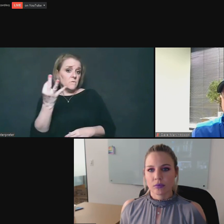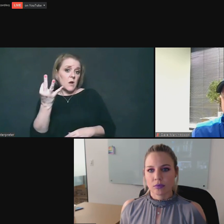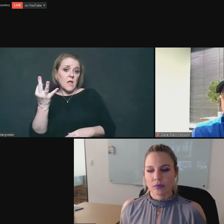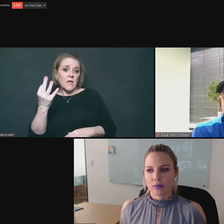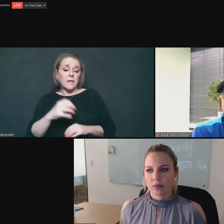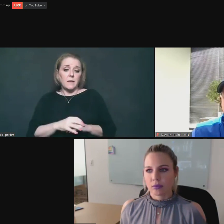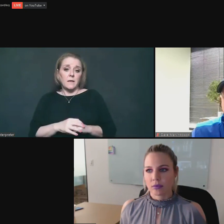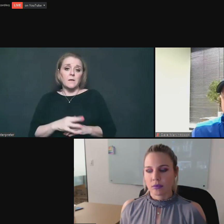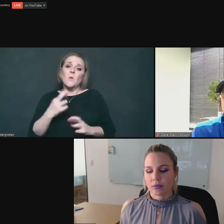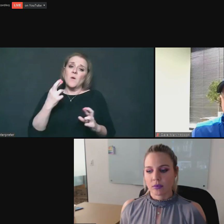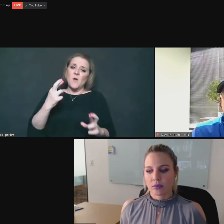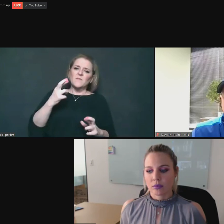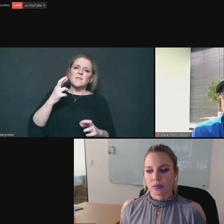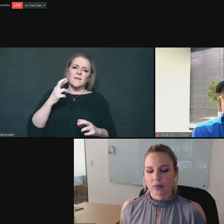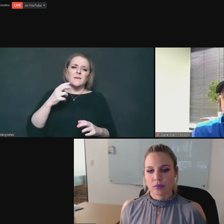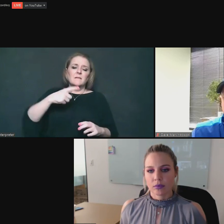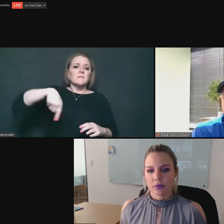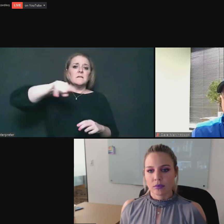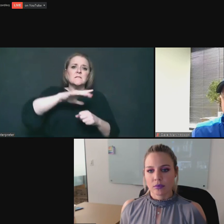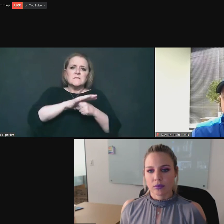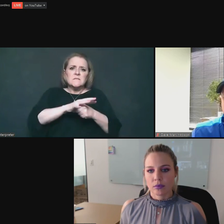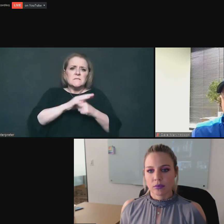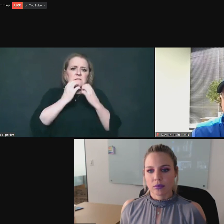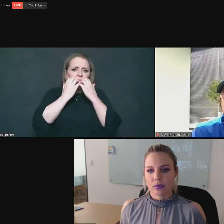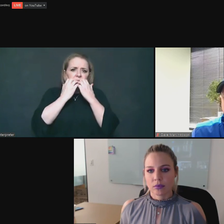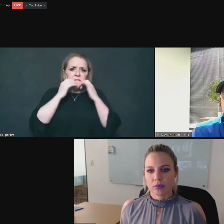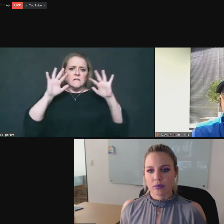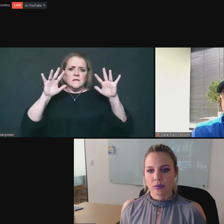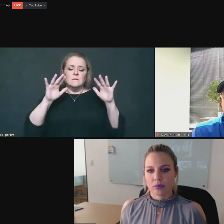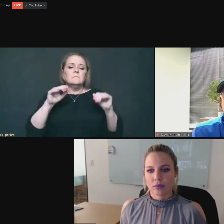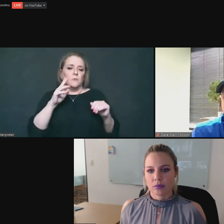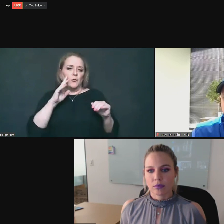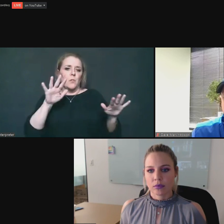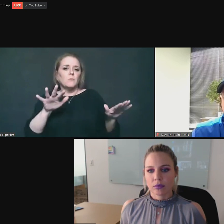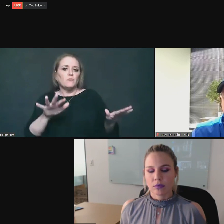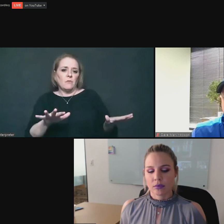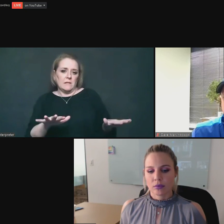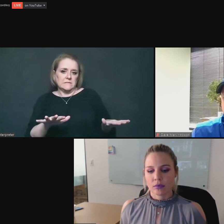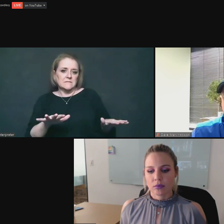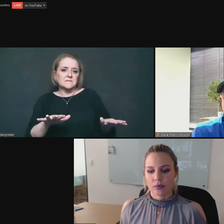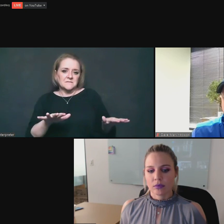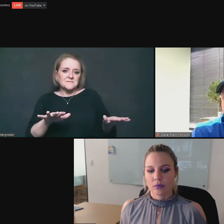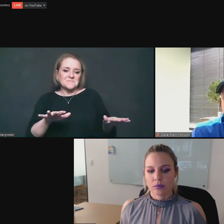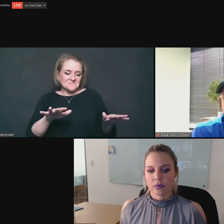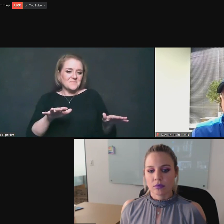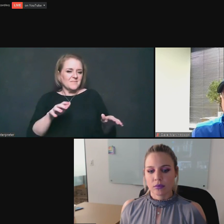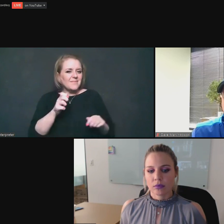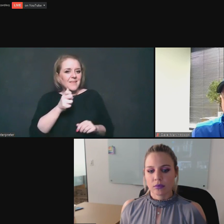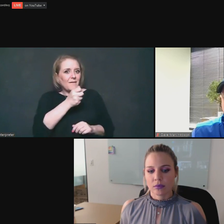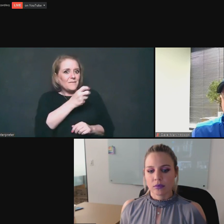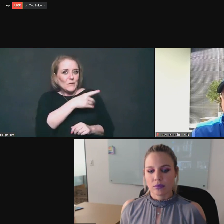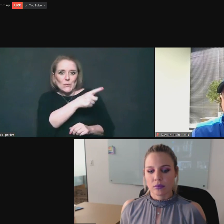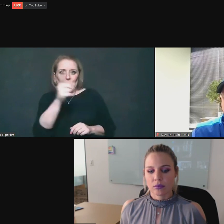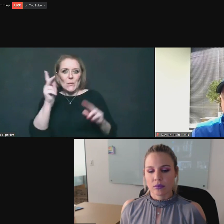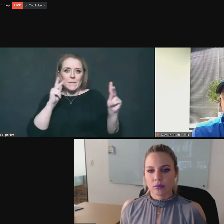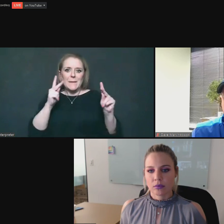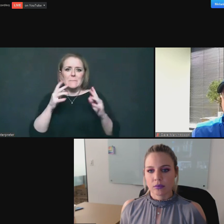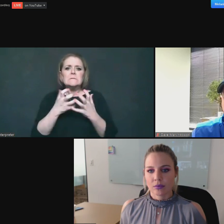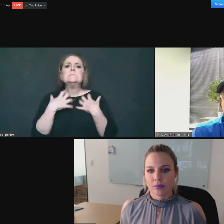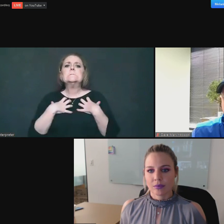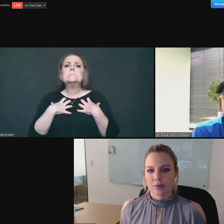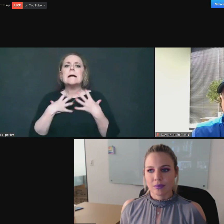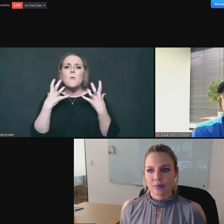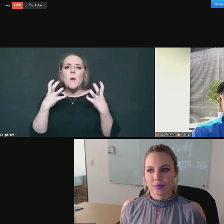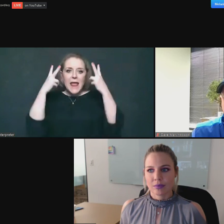to business owners and their customers. I think there's a few people out there wanting to get a haircut. And